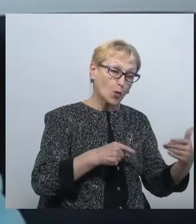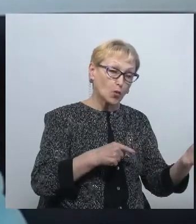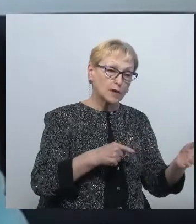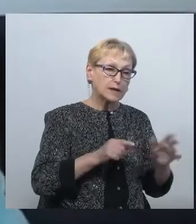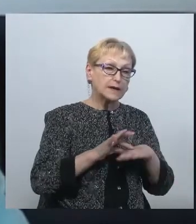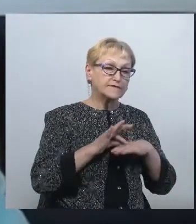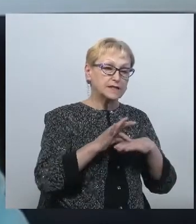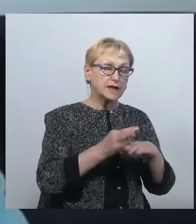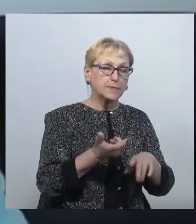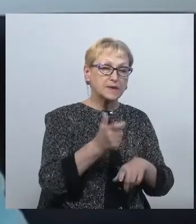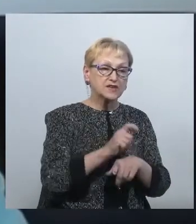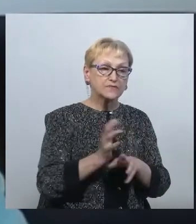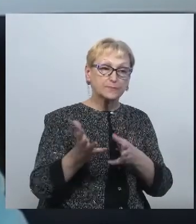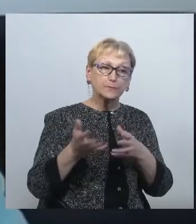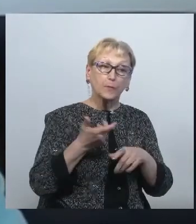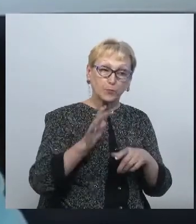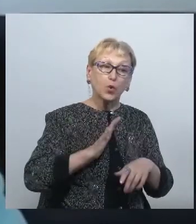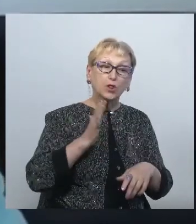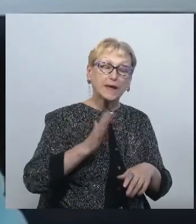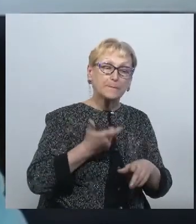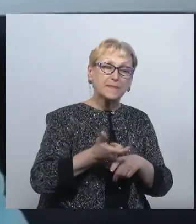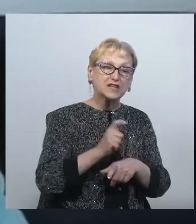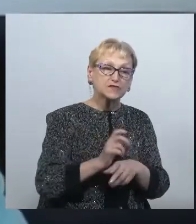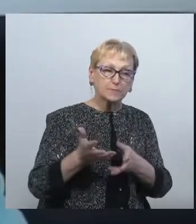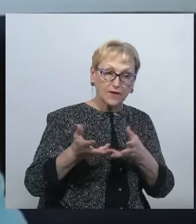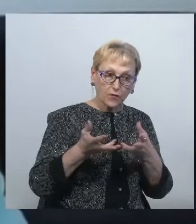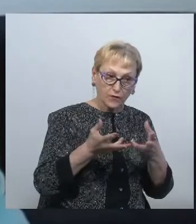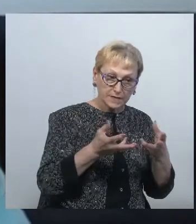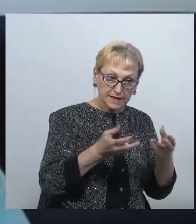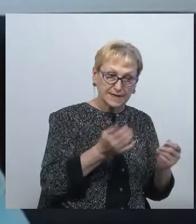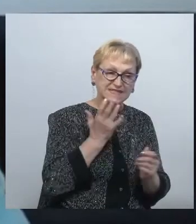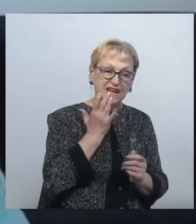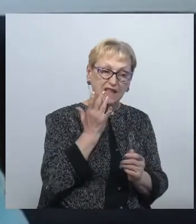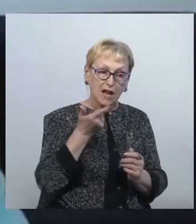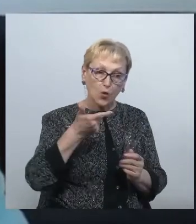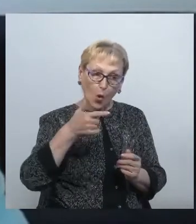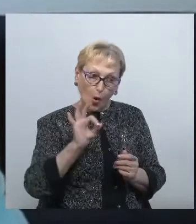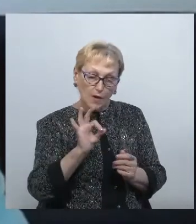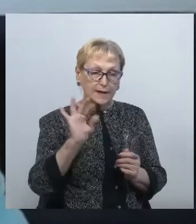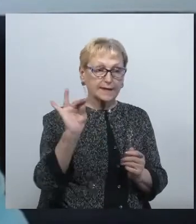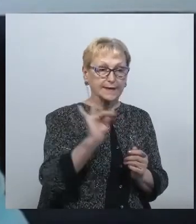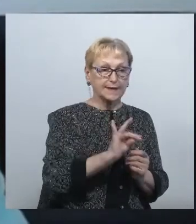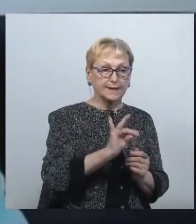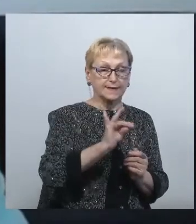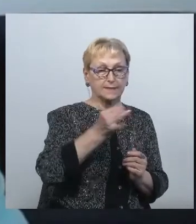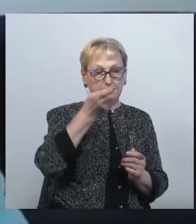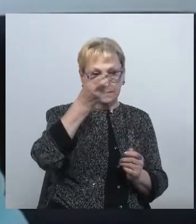Self-regulatory bodies have to be more influential both for the national regulator, and